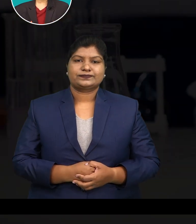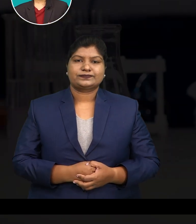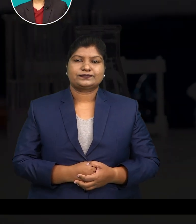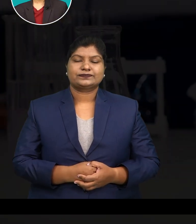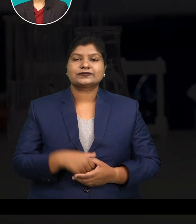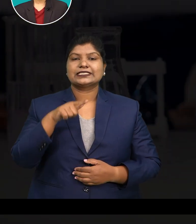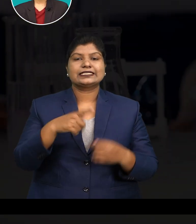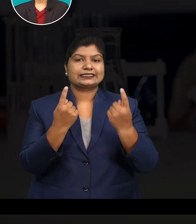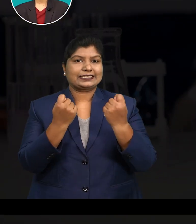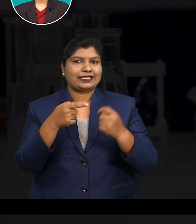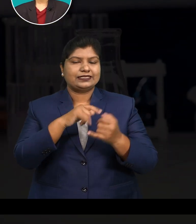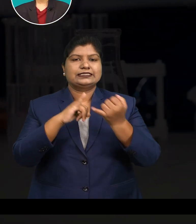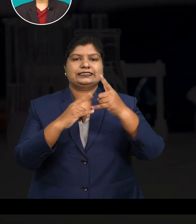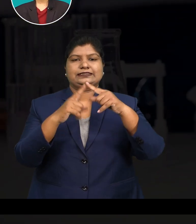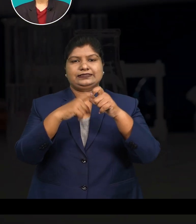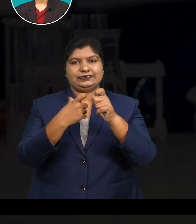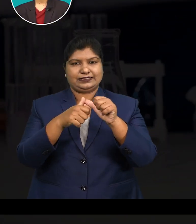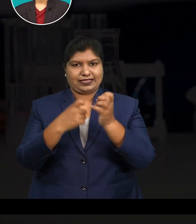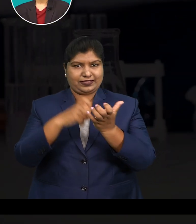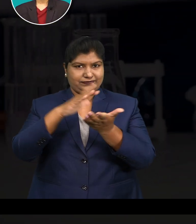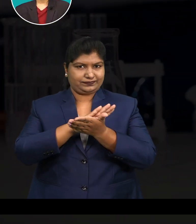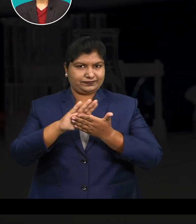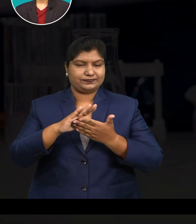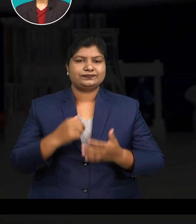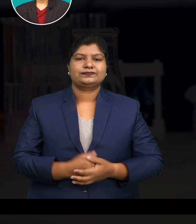Test for starch.